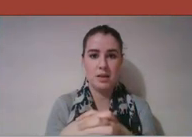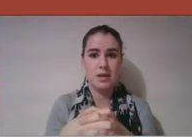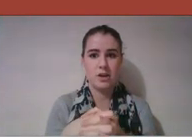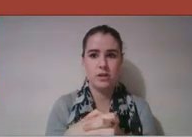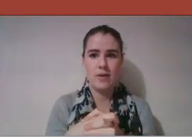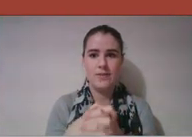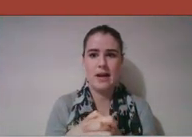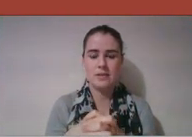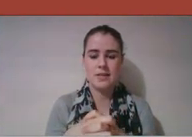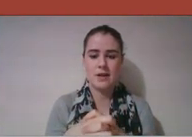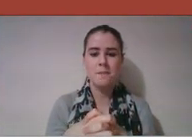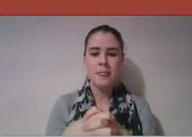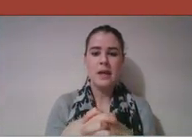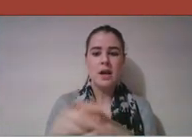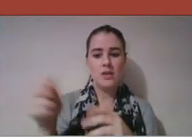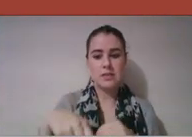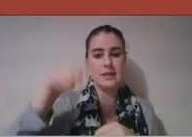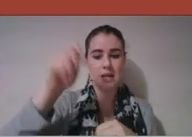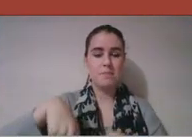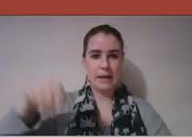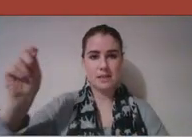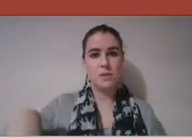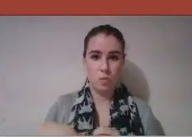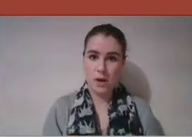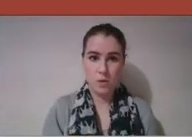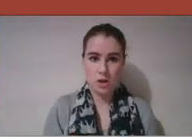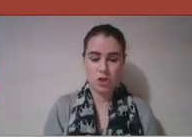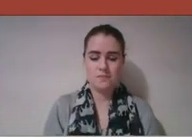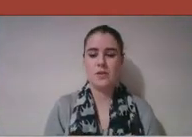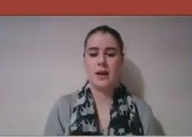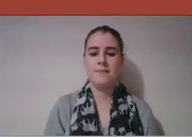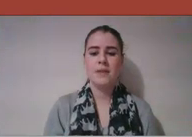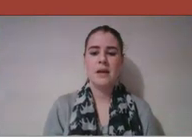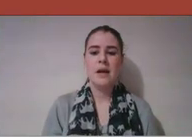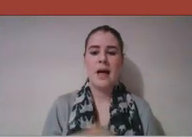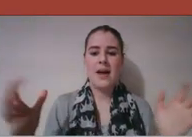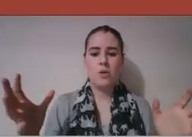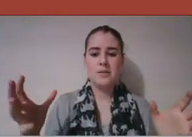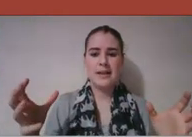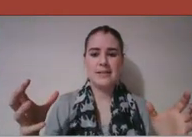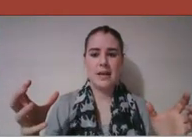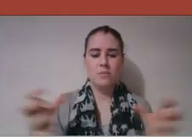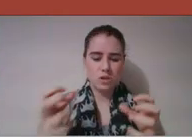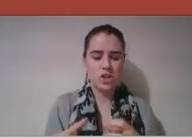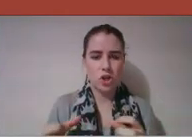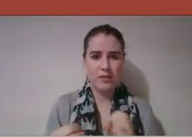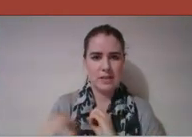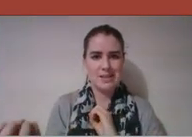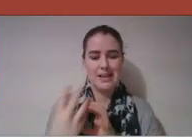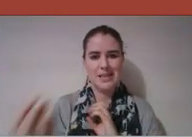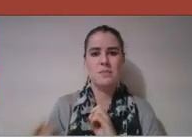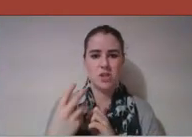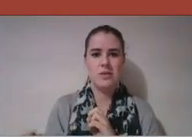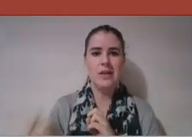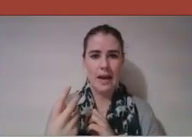compact plaster that goes around the outside. And obviously, then they can paint it with a whitewash, okay? And that almost makes it more secure. It